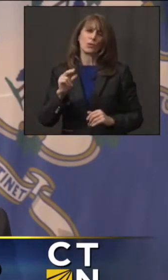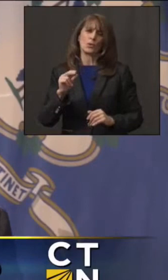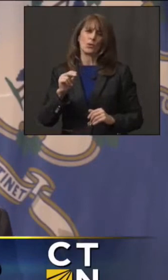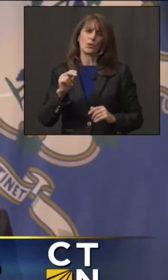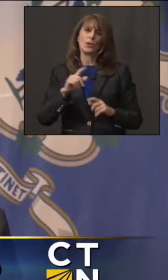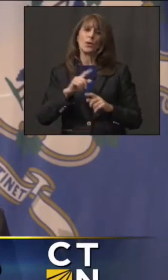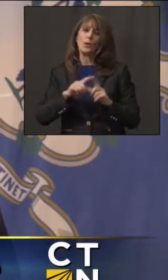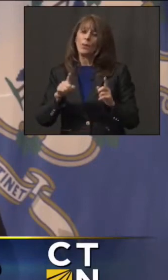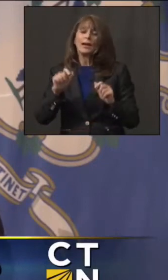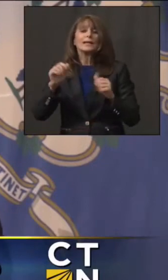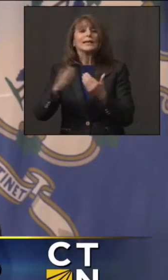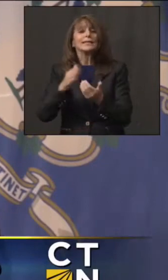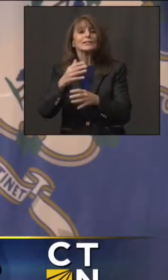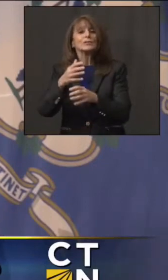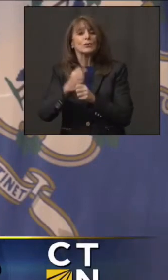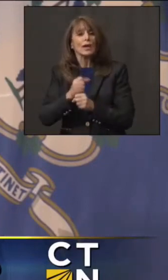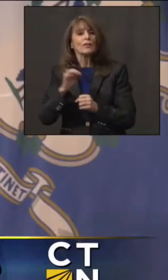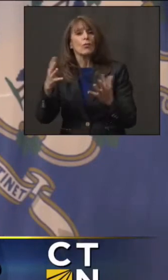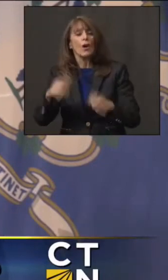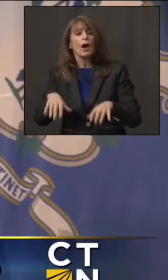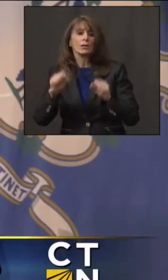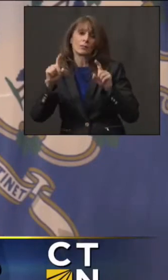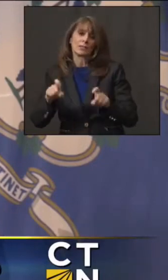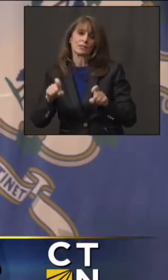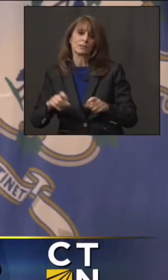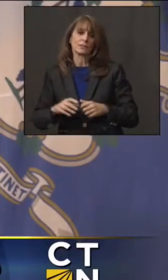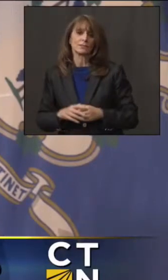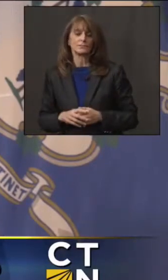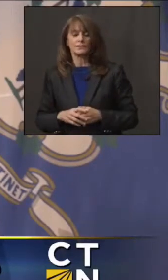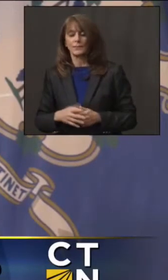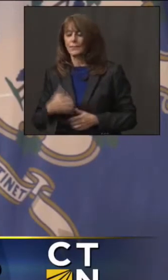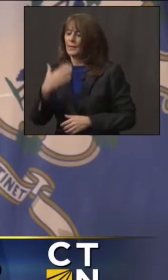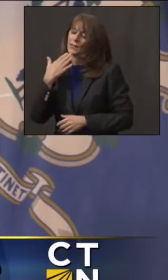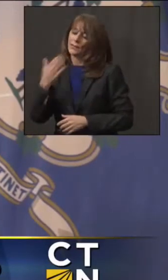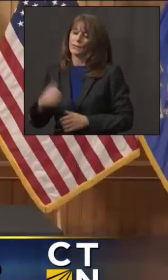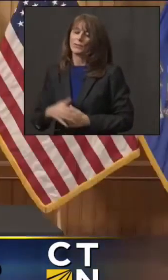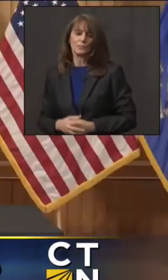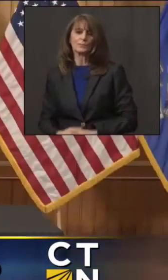more readily available for people. Thank you. Thank you.